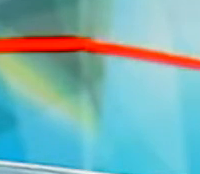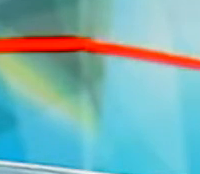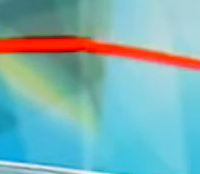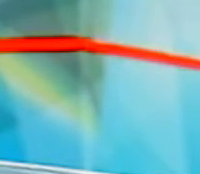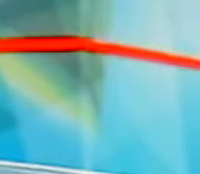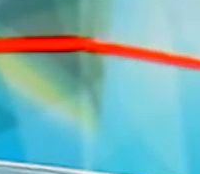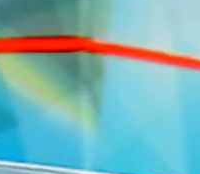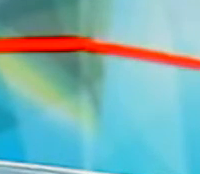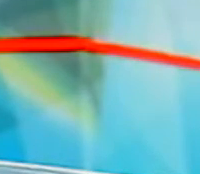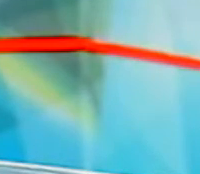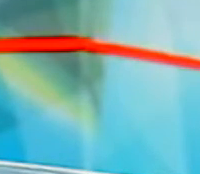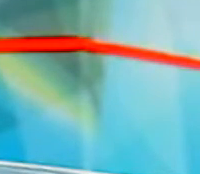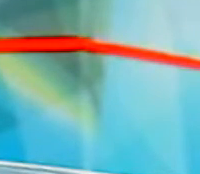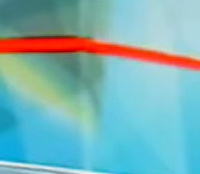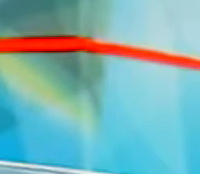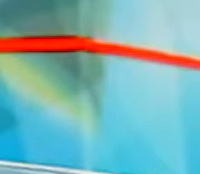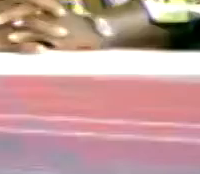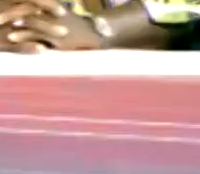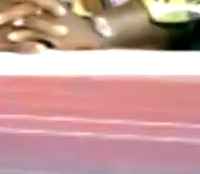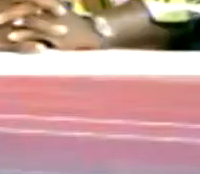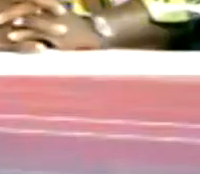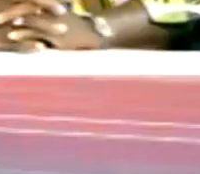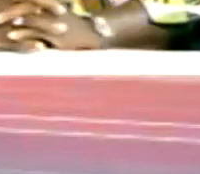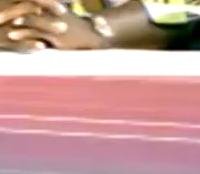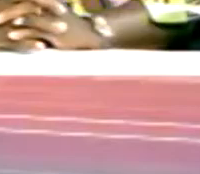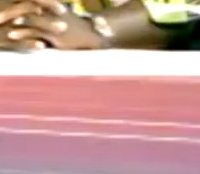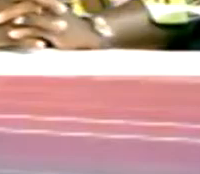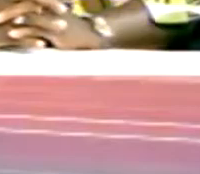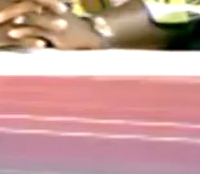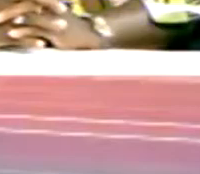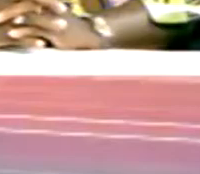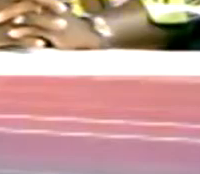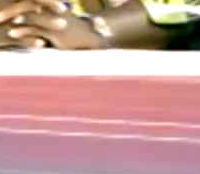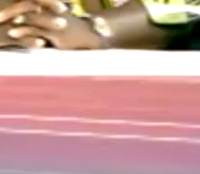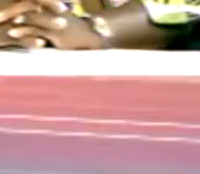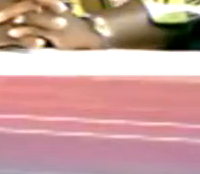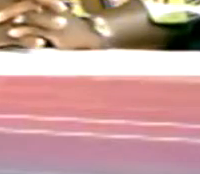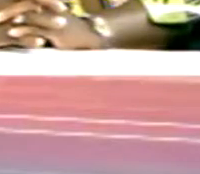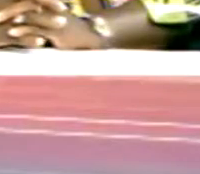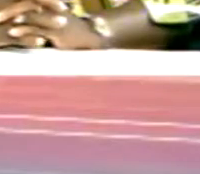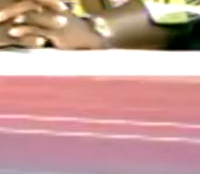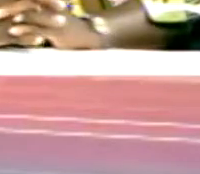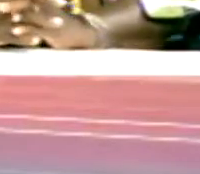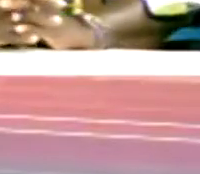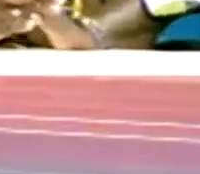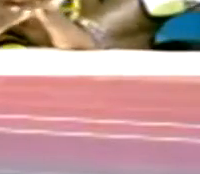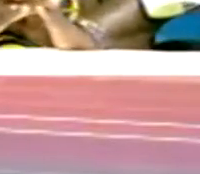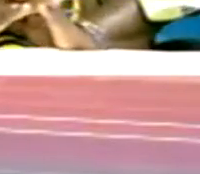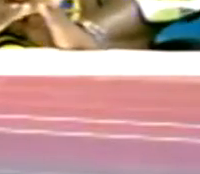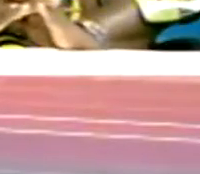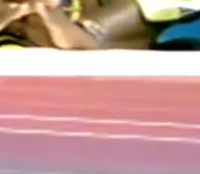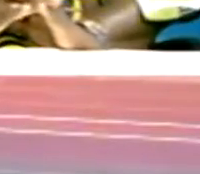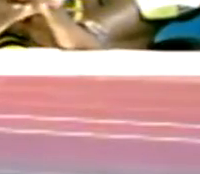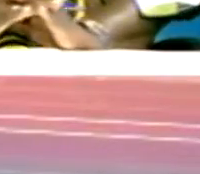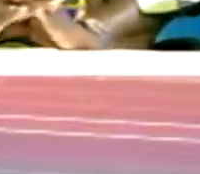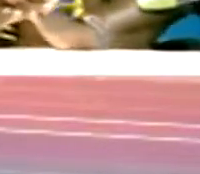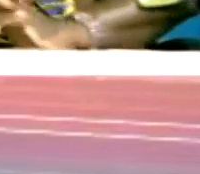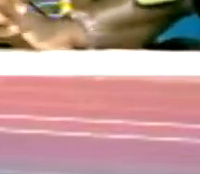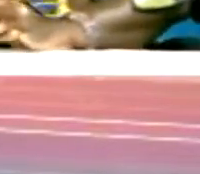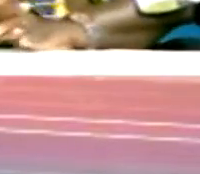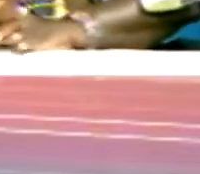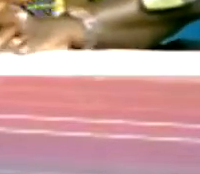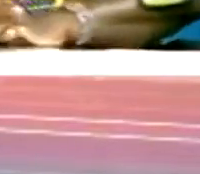Dr. Juliet Biao. Karibu sana, Kenya. Yes, asante. Should I say asante? Bonjour.